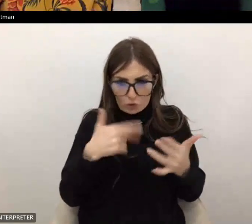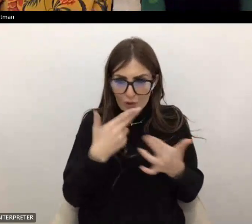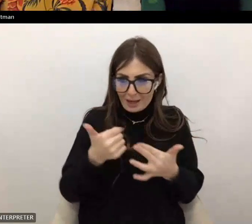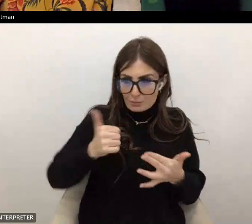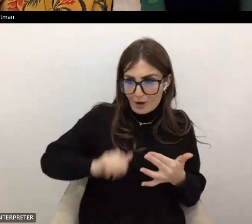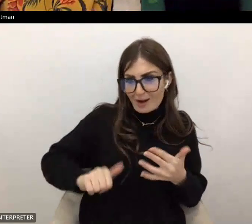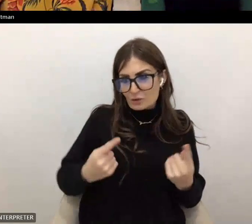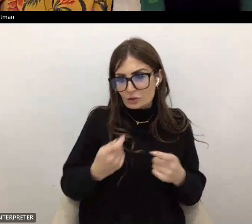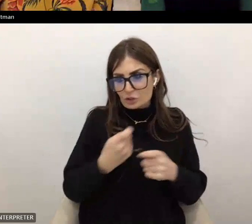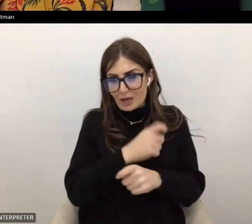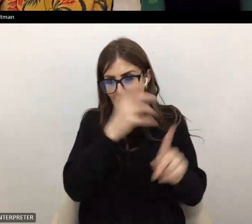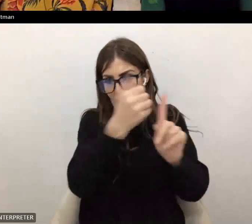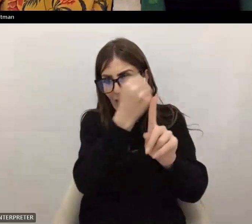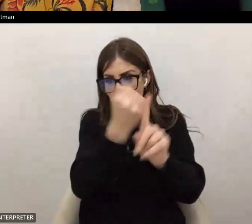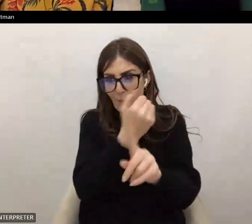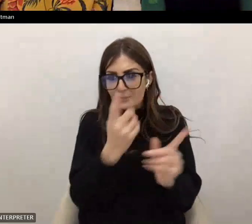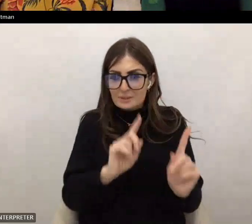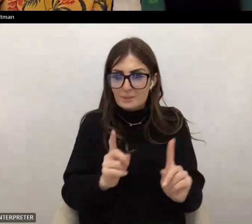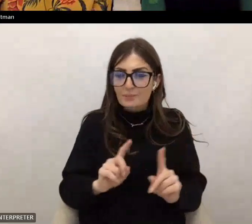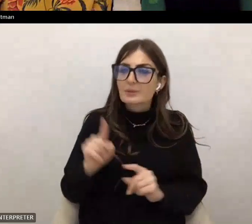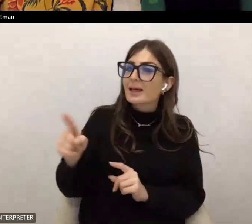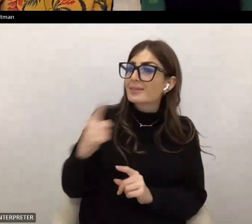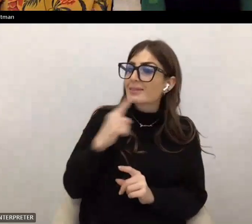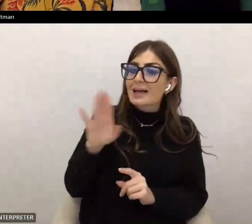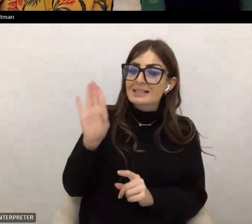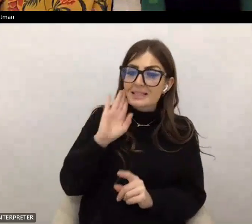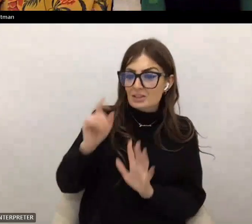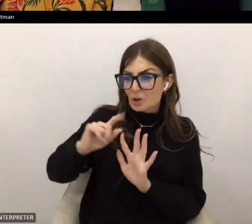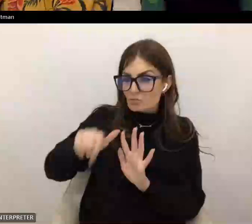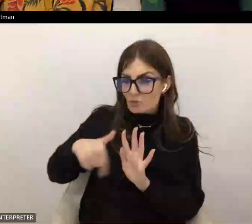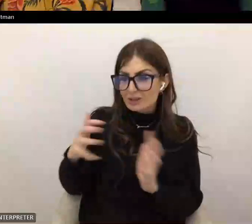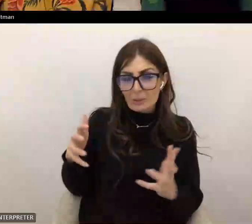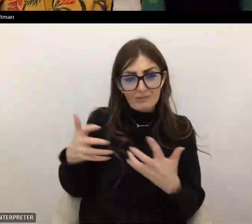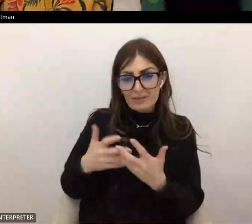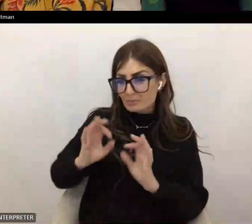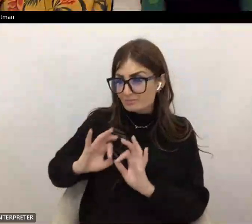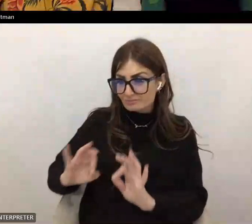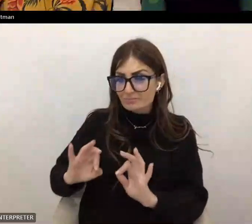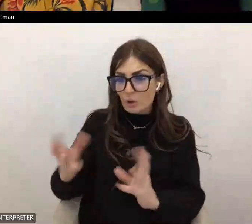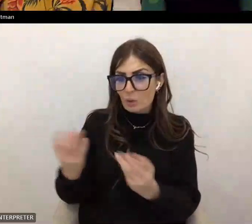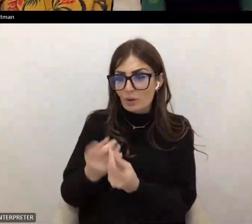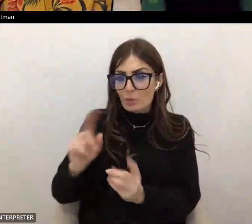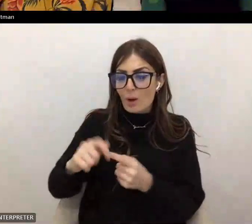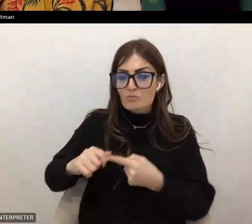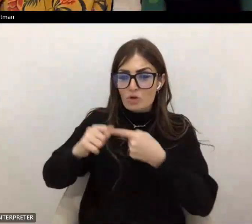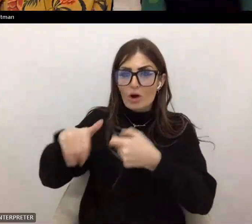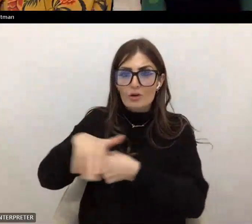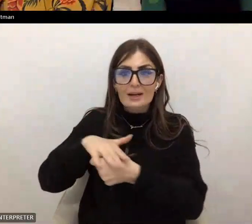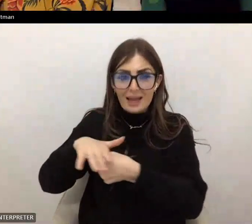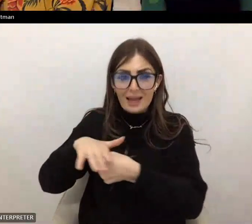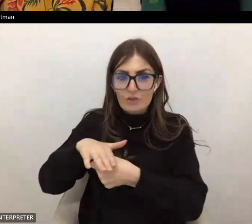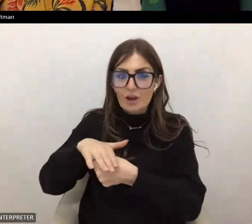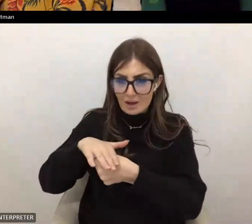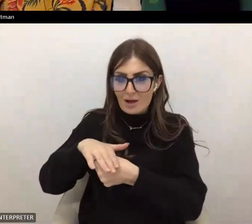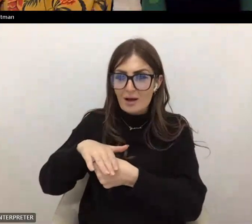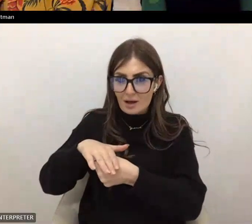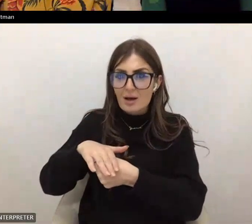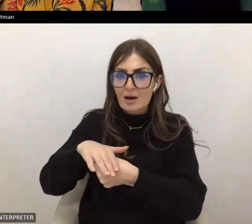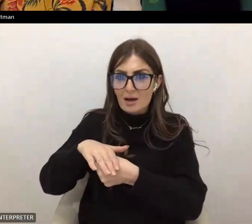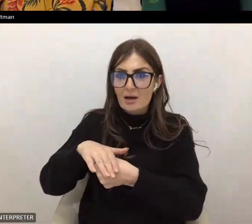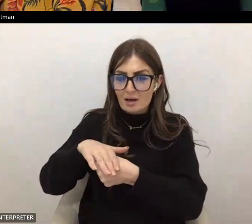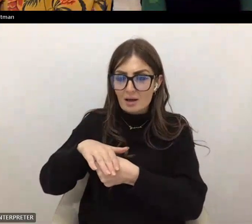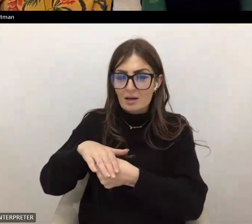change outcomes? That sounds like a project that would fit comfortably within the priority area project category that we've created in